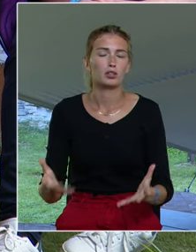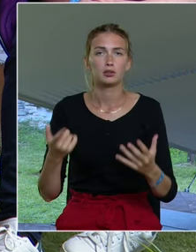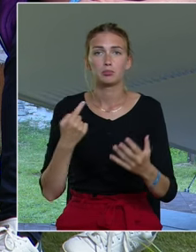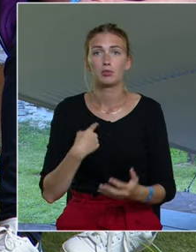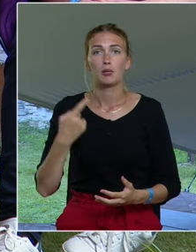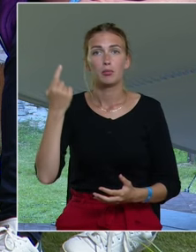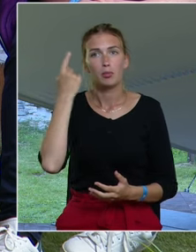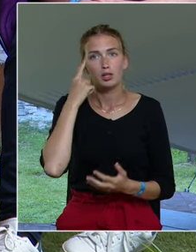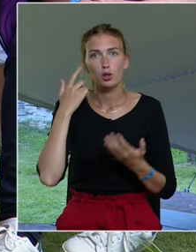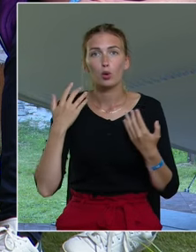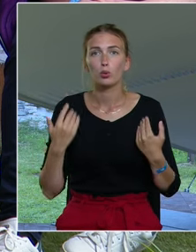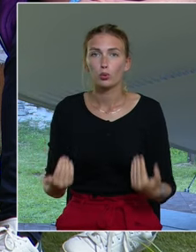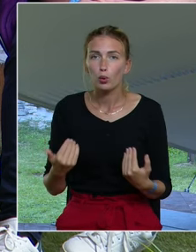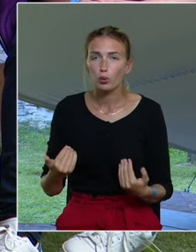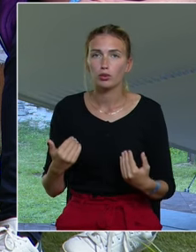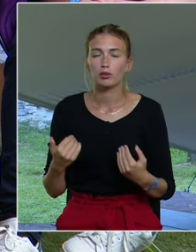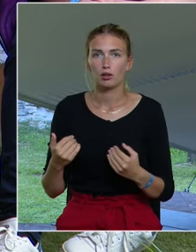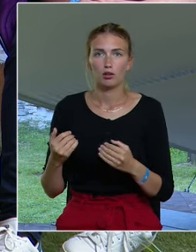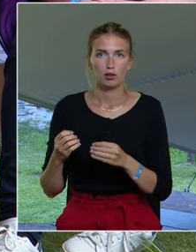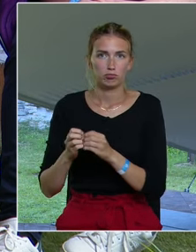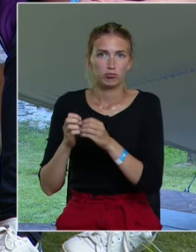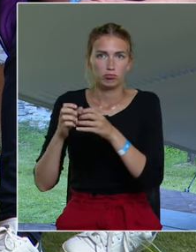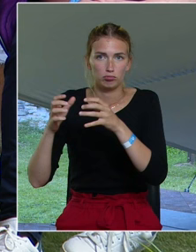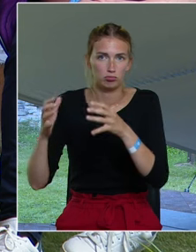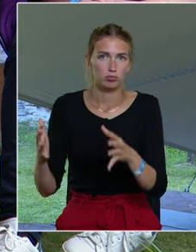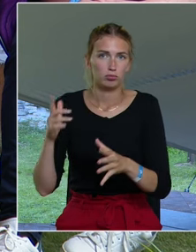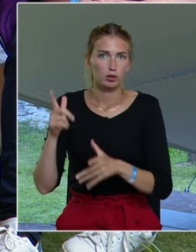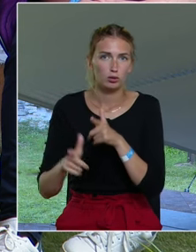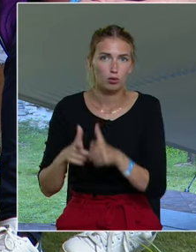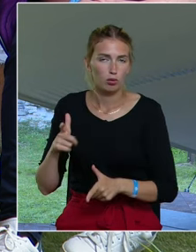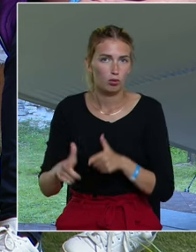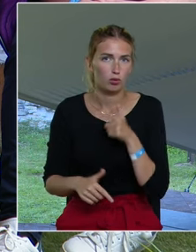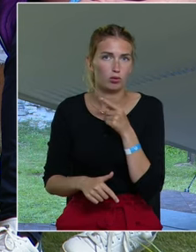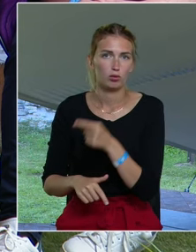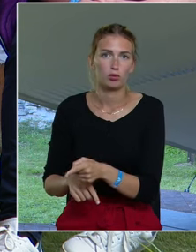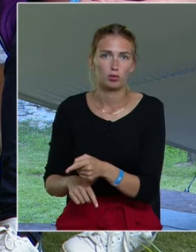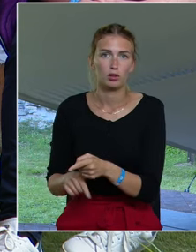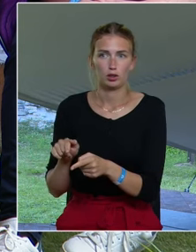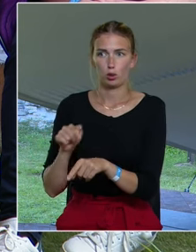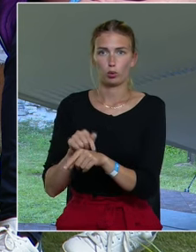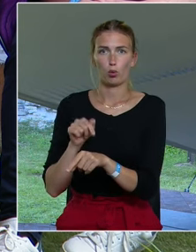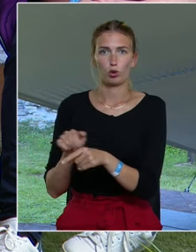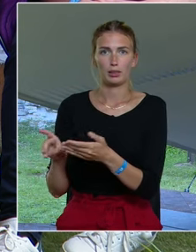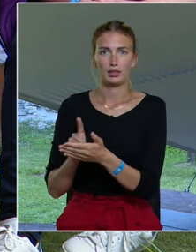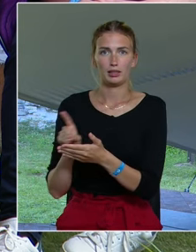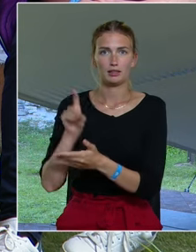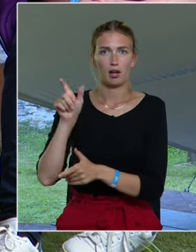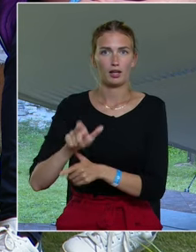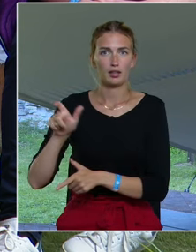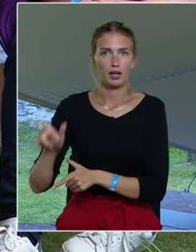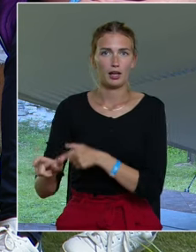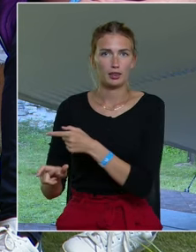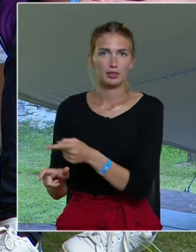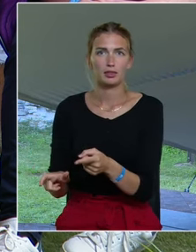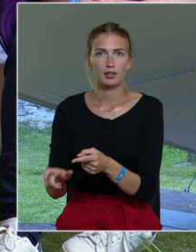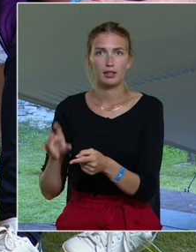some movements towards actually really going this way, that designers could have